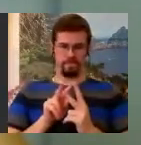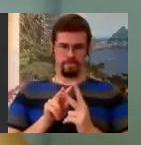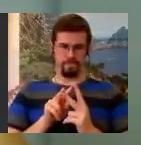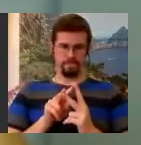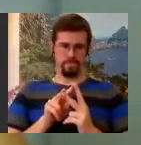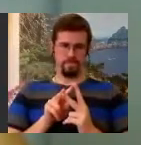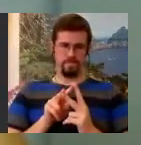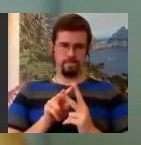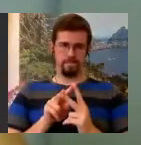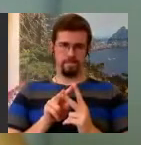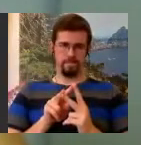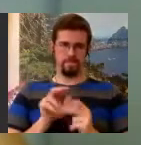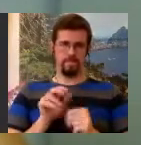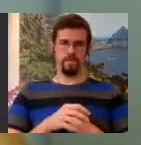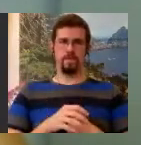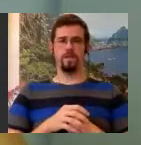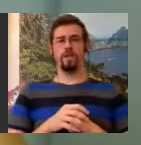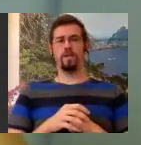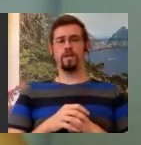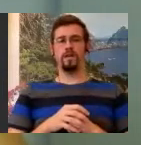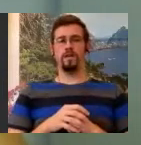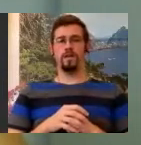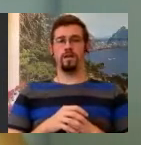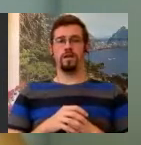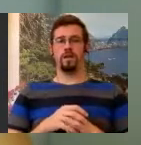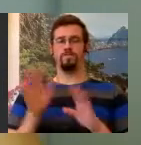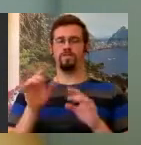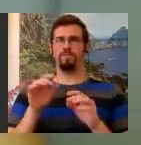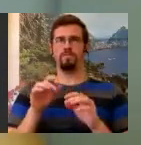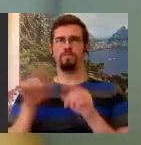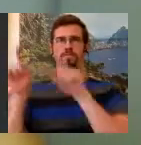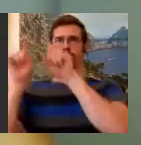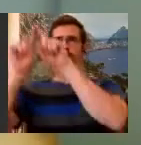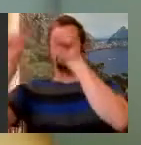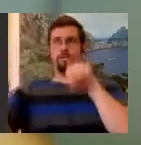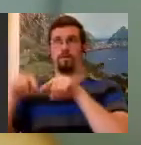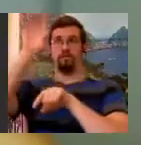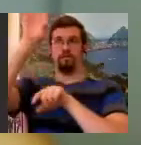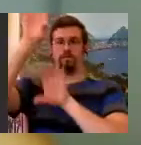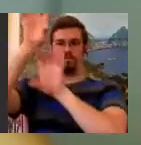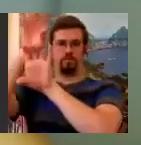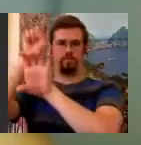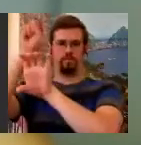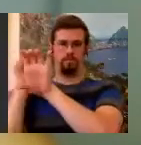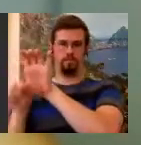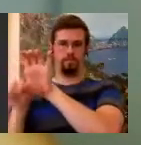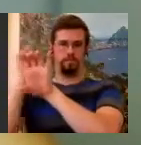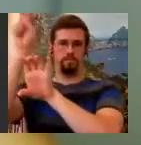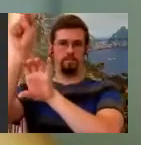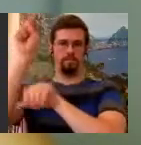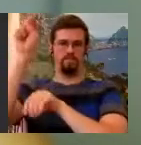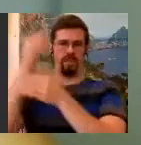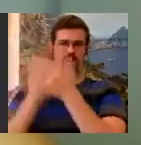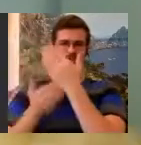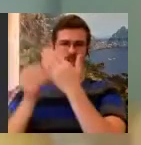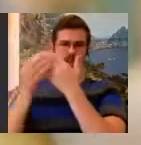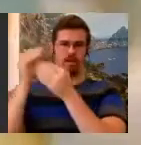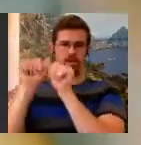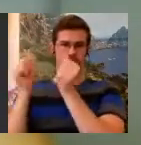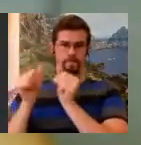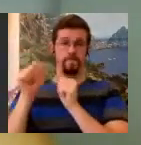from configuration and from movements. If you look at configuration, you